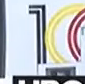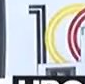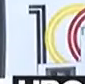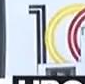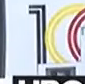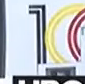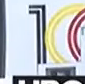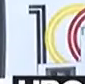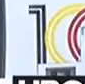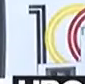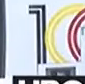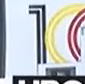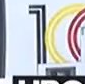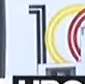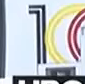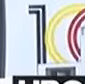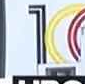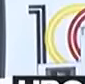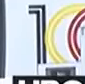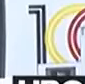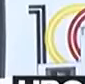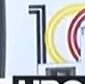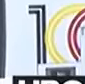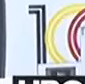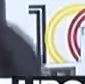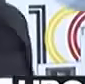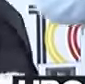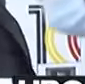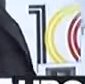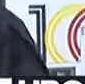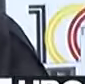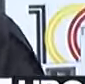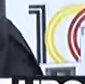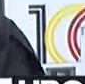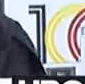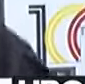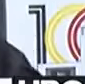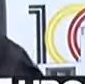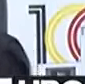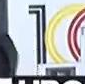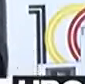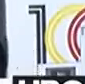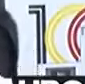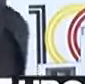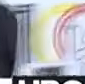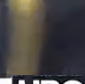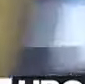say aye, the contrary no. I serve it. Bills committee stage.